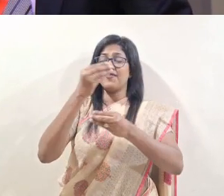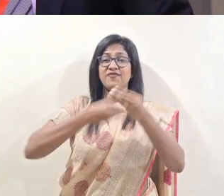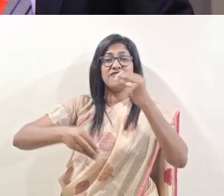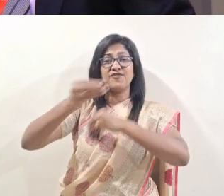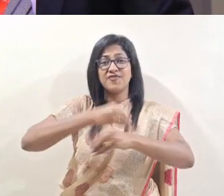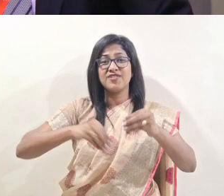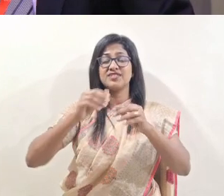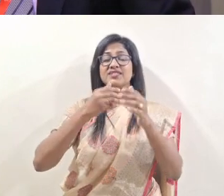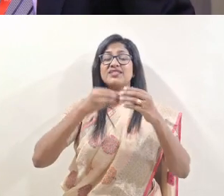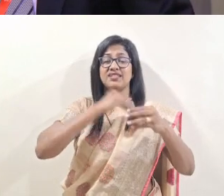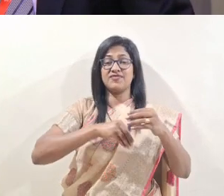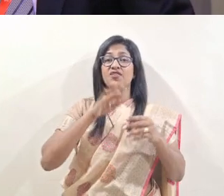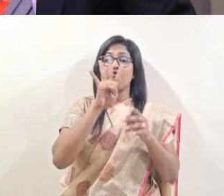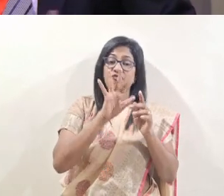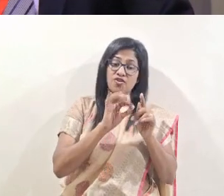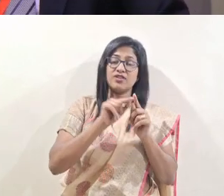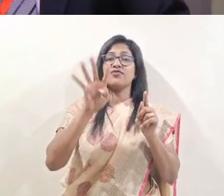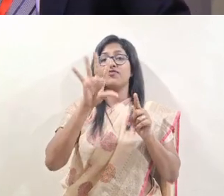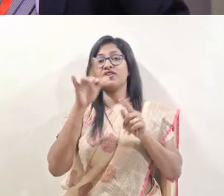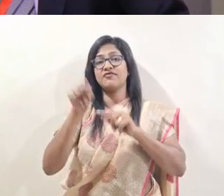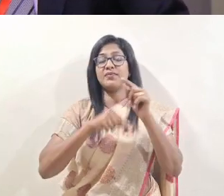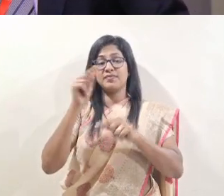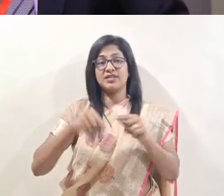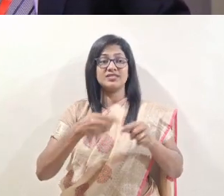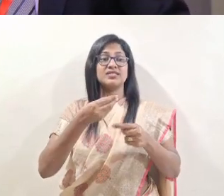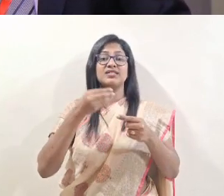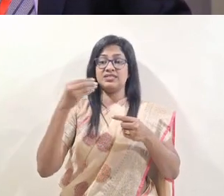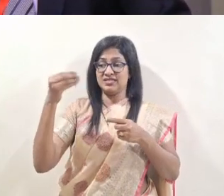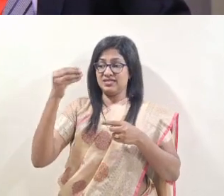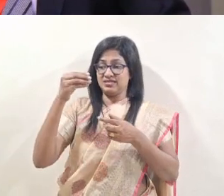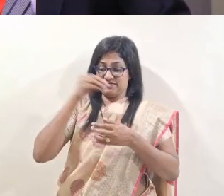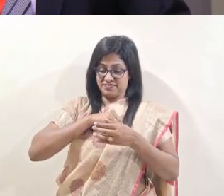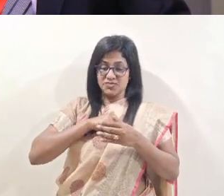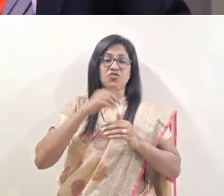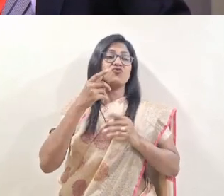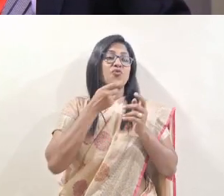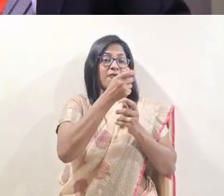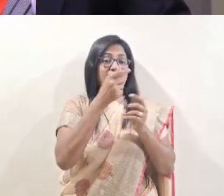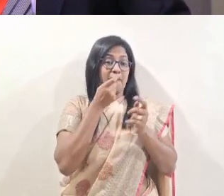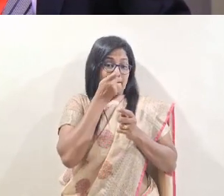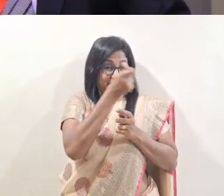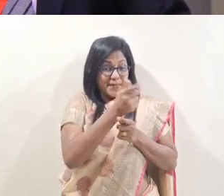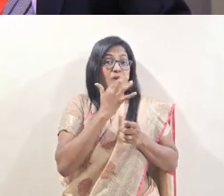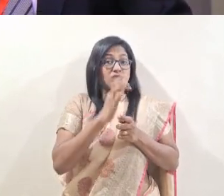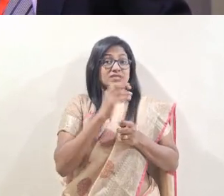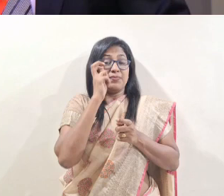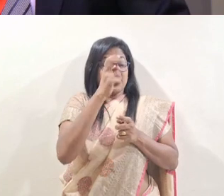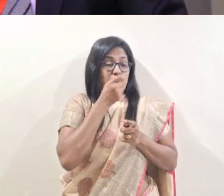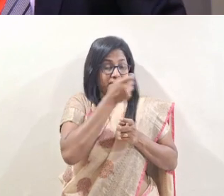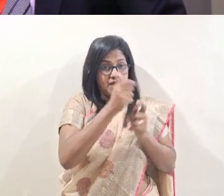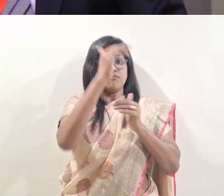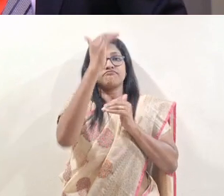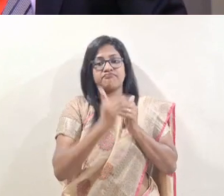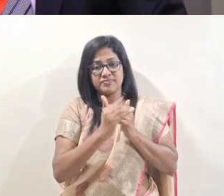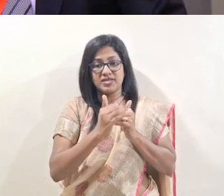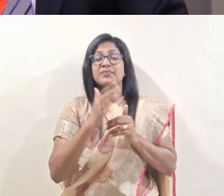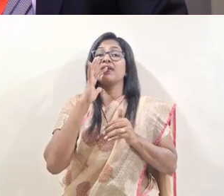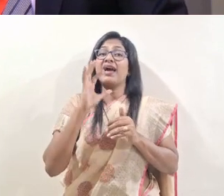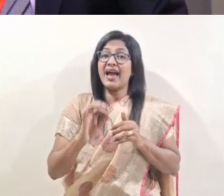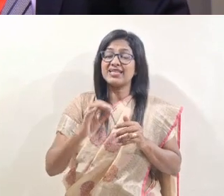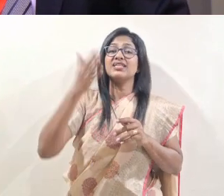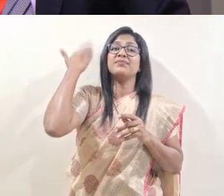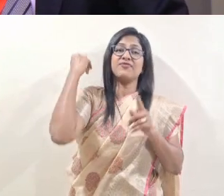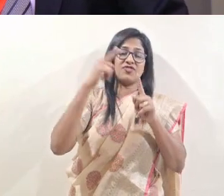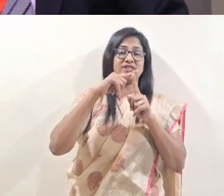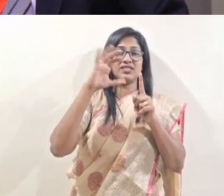to 45% should come from the non-fare to subsidize the fare. In actual terms, we have been given some TOD